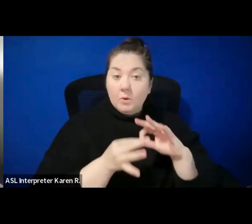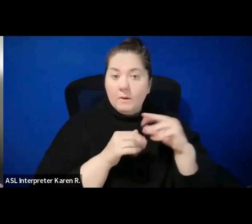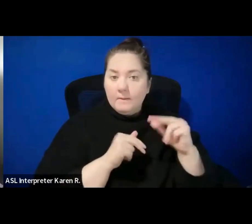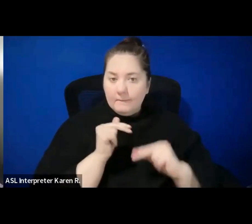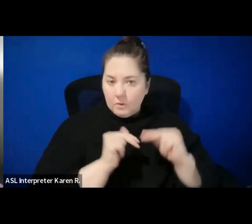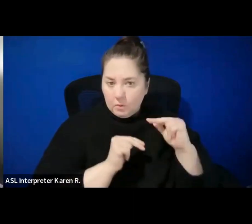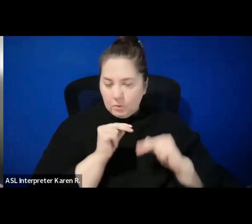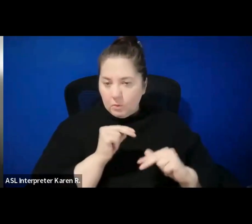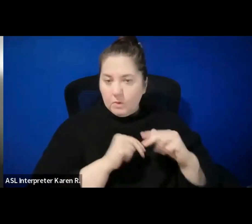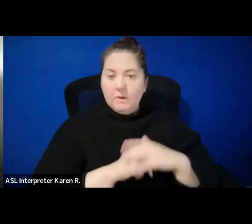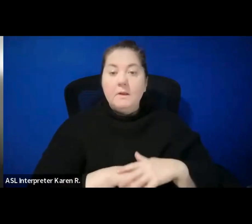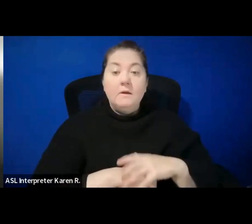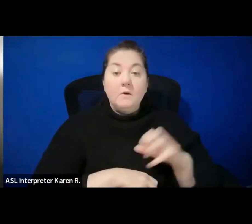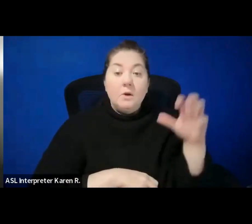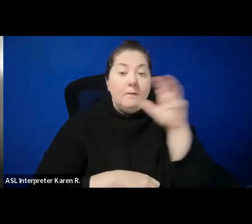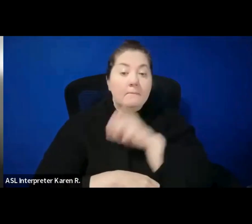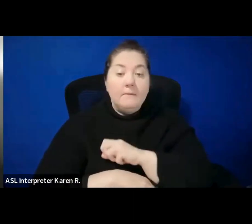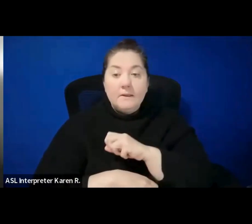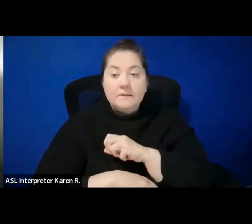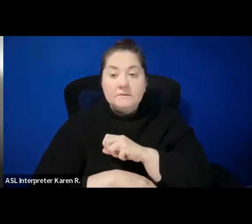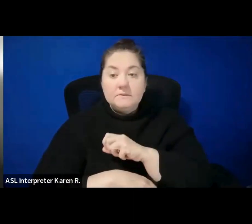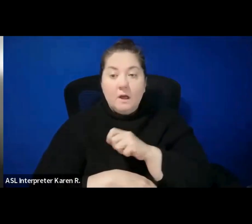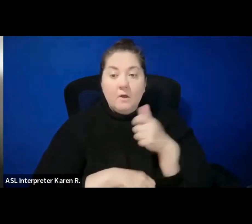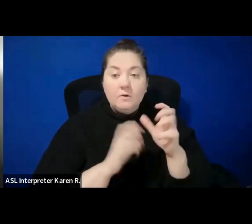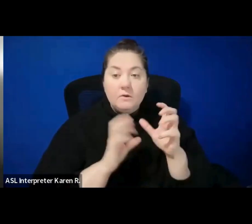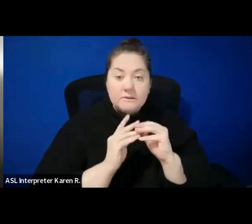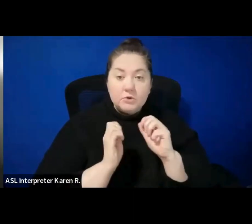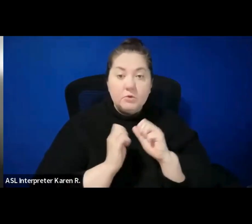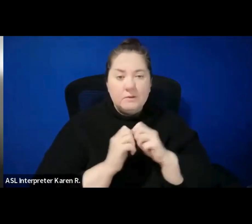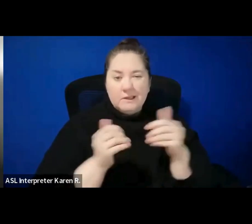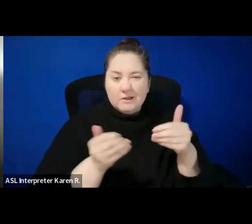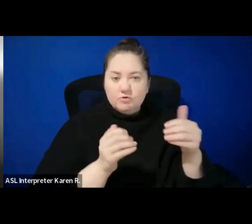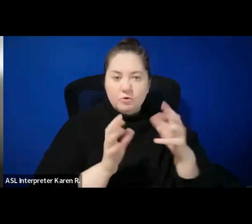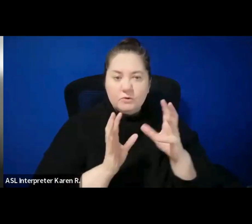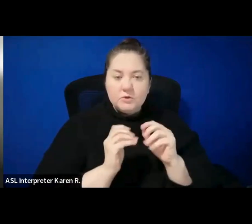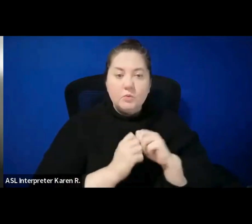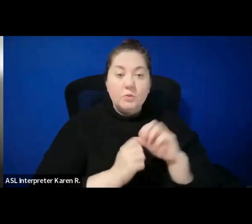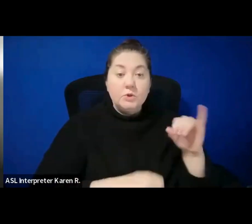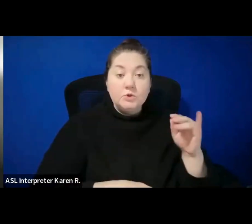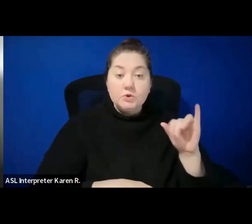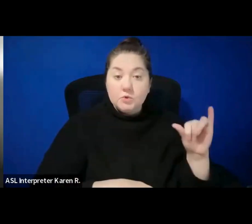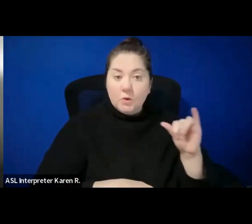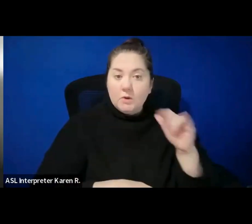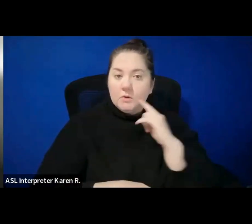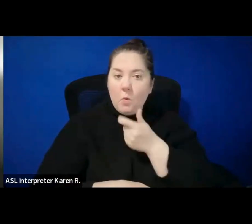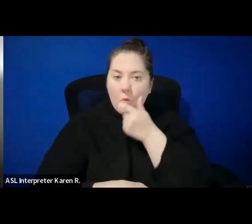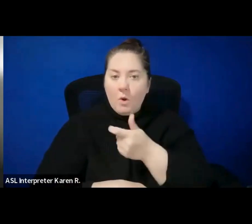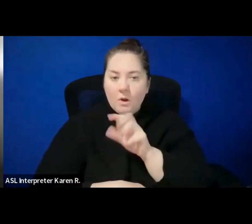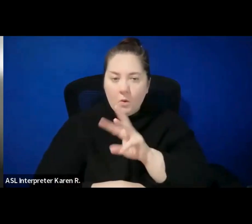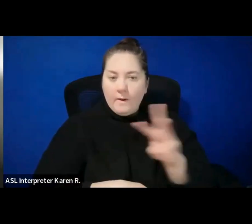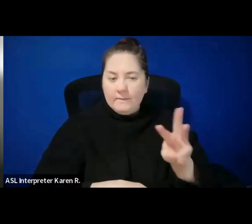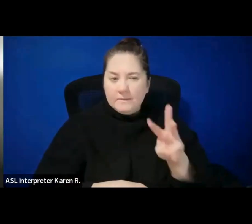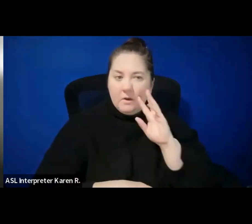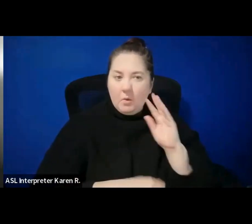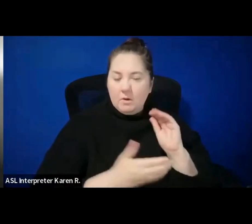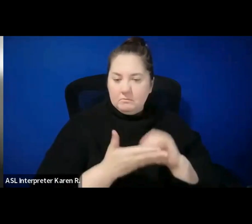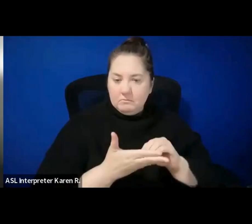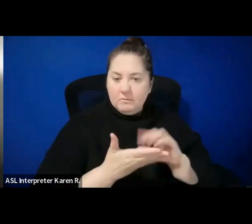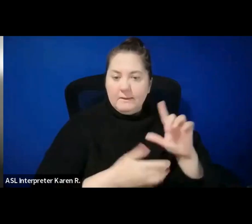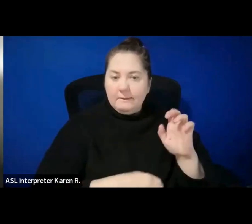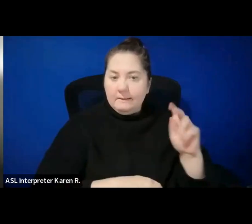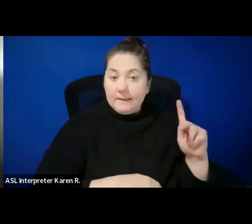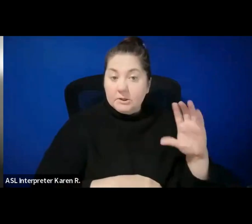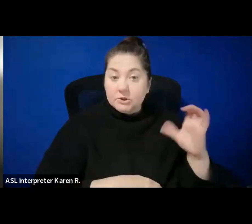building. If you missed our intro session with Joy, you can watch that on our website, and I will drop the link in the